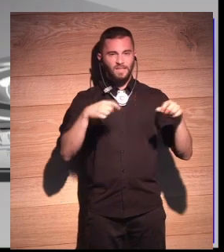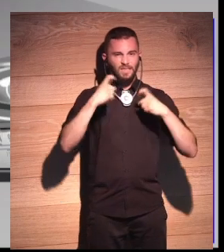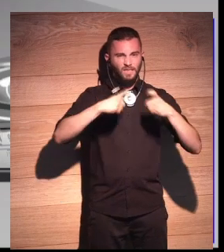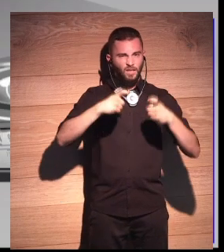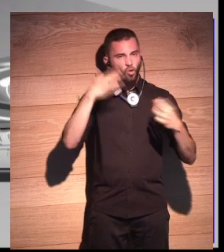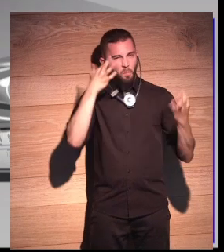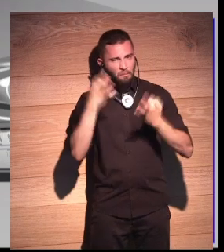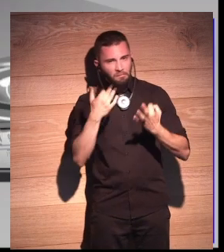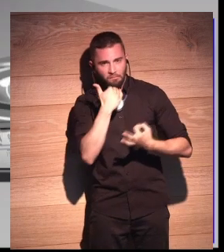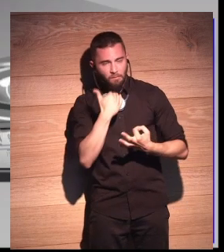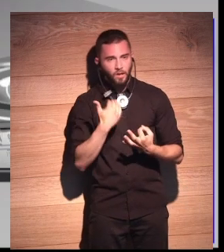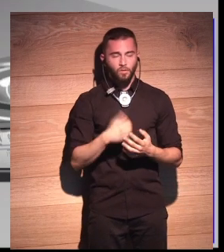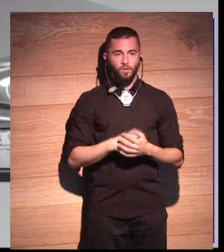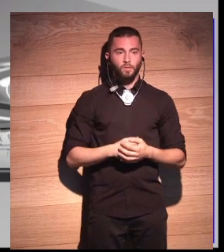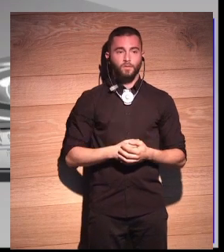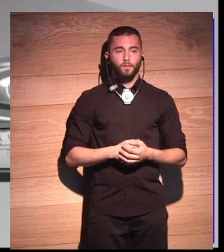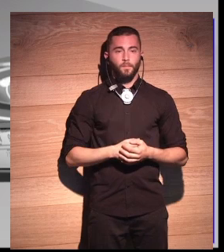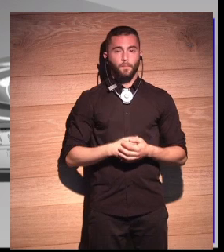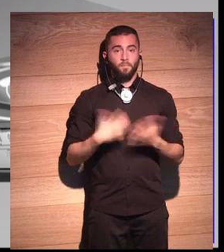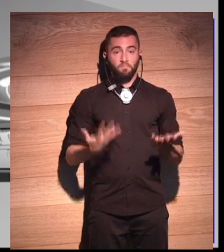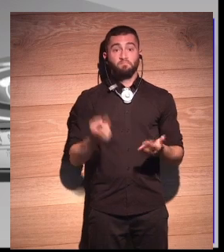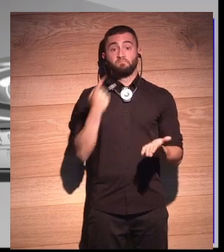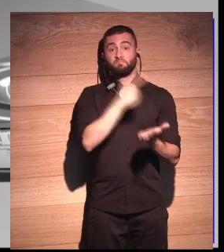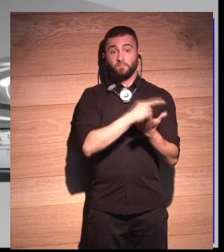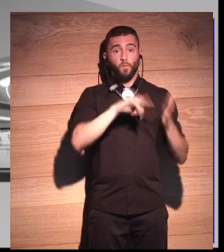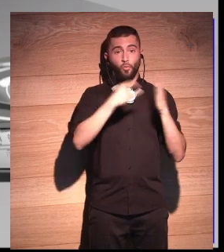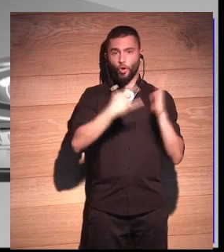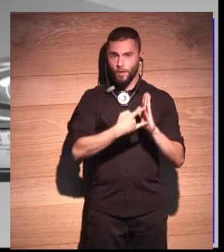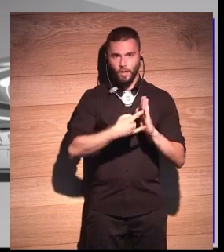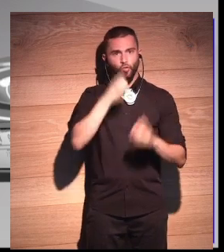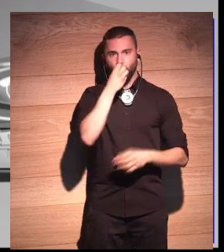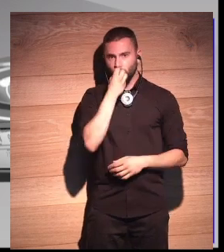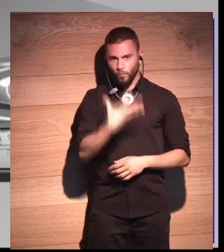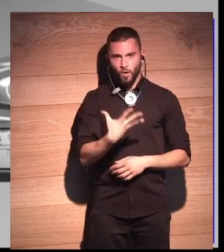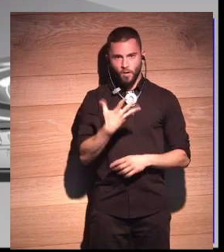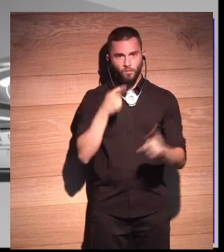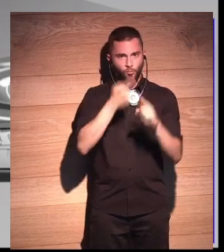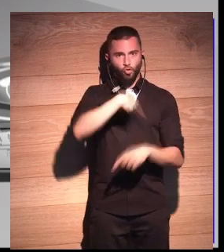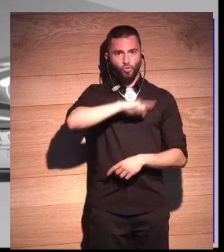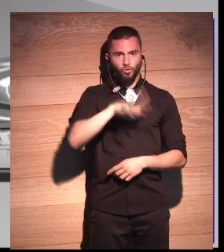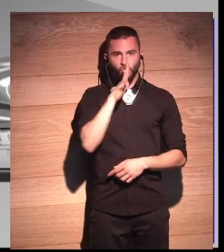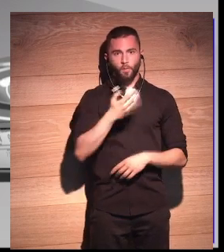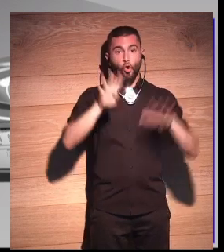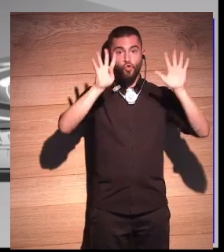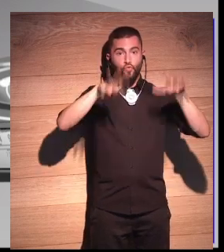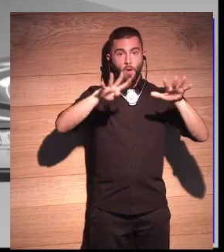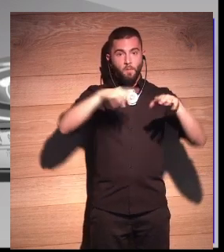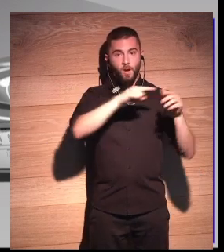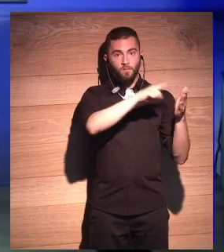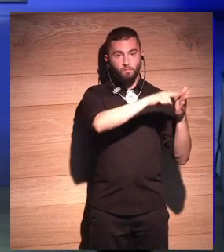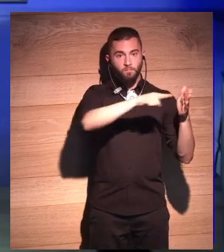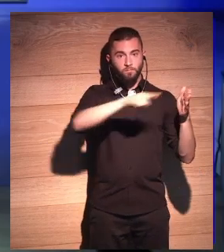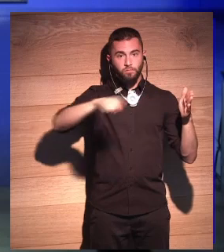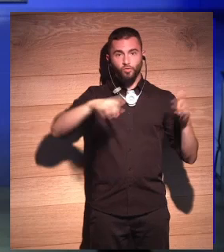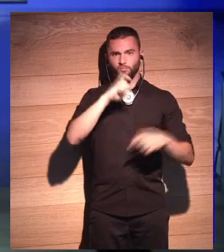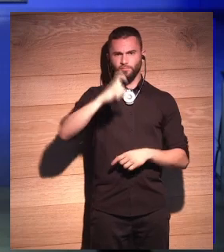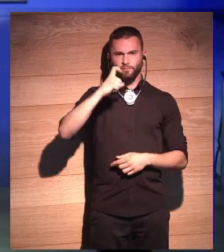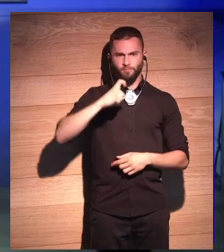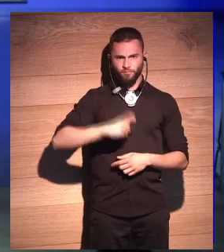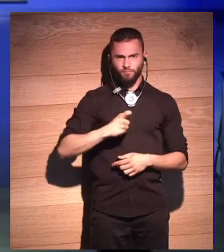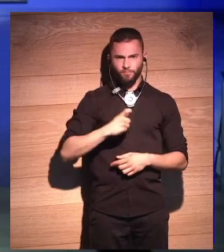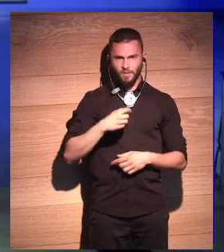This was, again, a very nice project for us because it had a 9-month duration, which is a long project for us. Normally we get 3 months, that's great. But